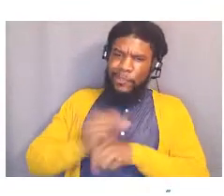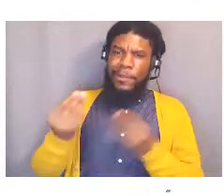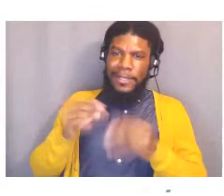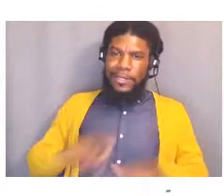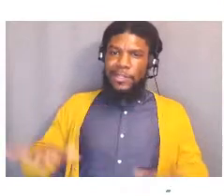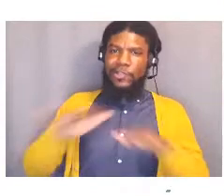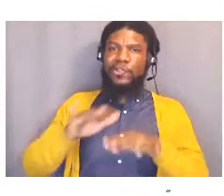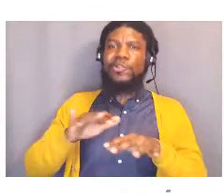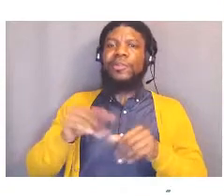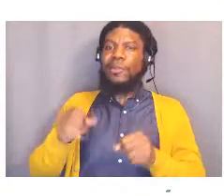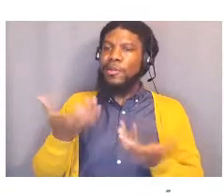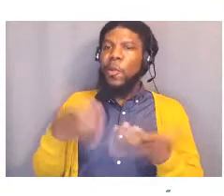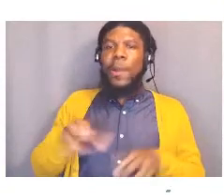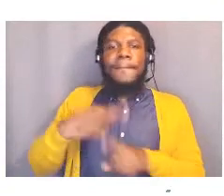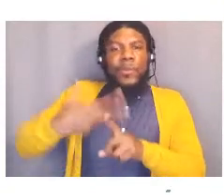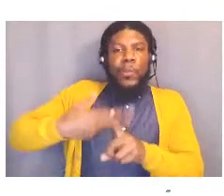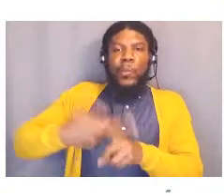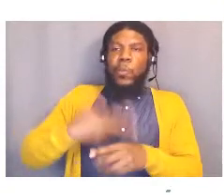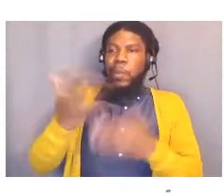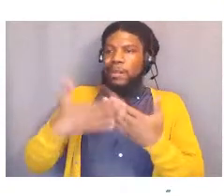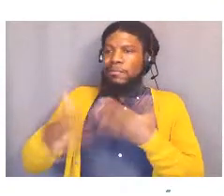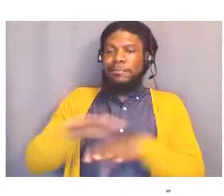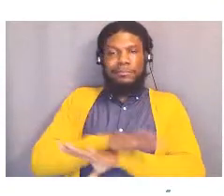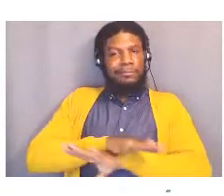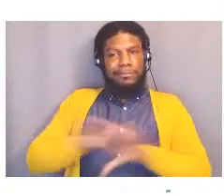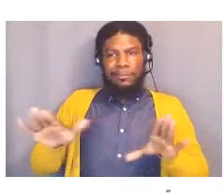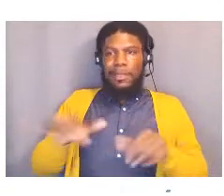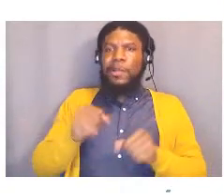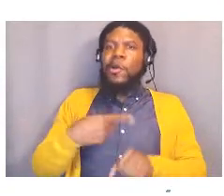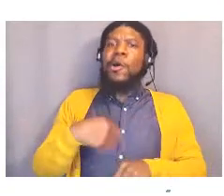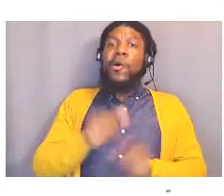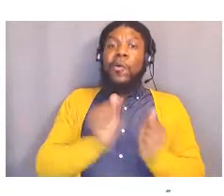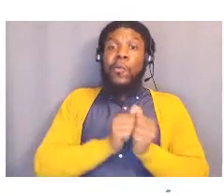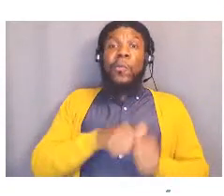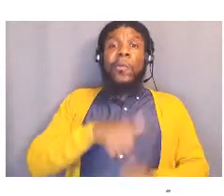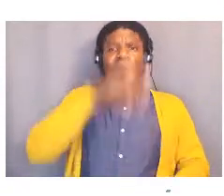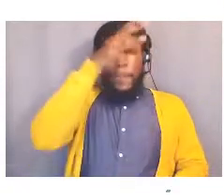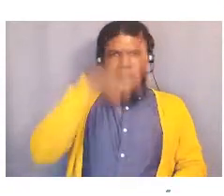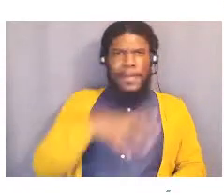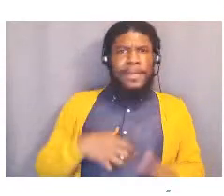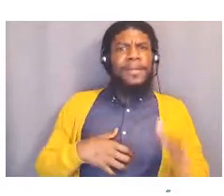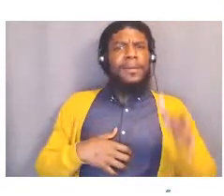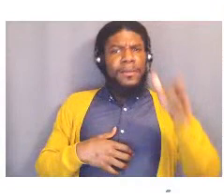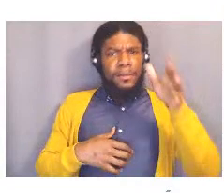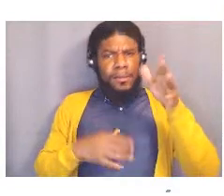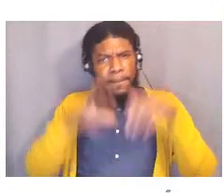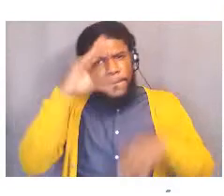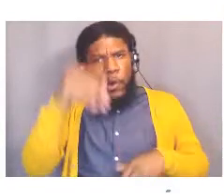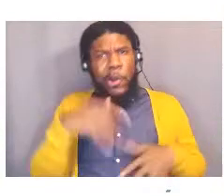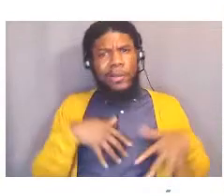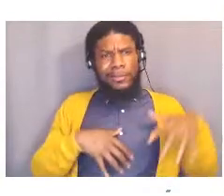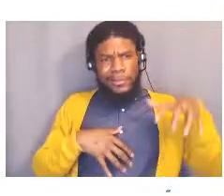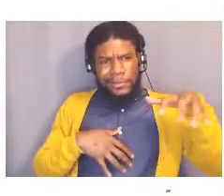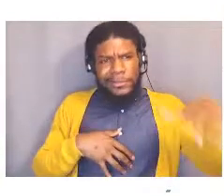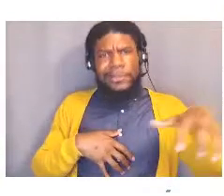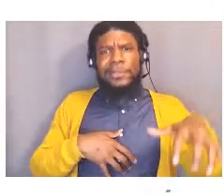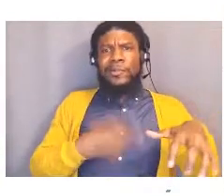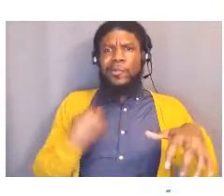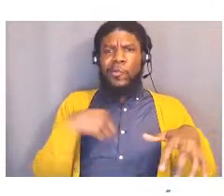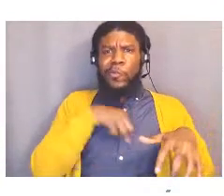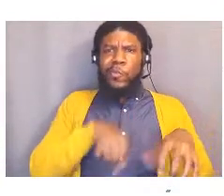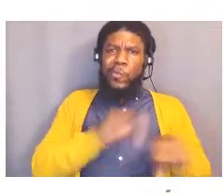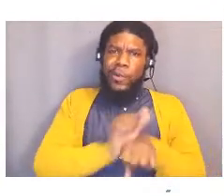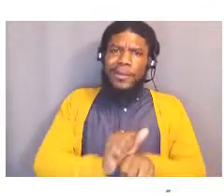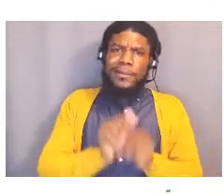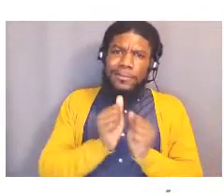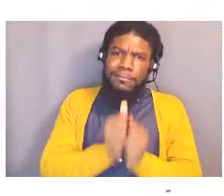more. And I worked hard in the fields with the boys and the men, and I grew strong. Then one